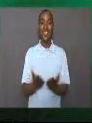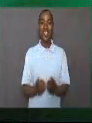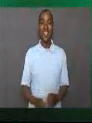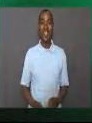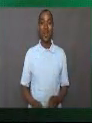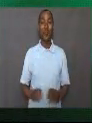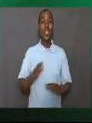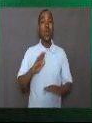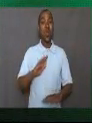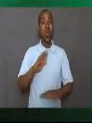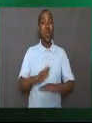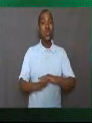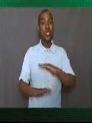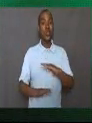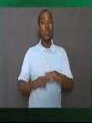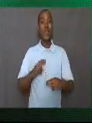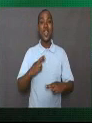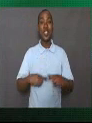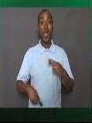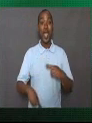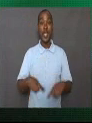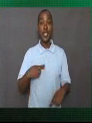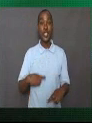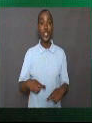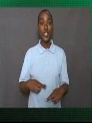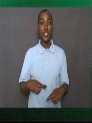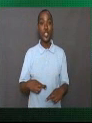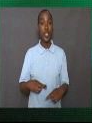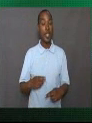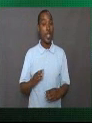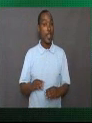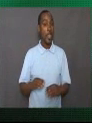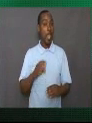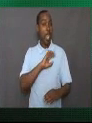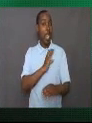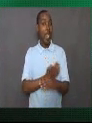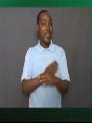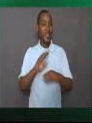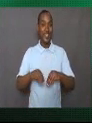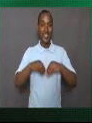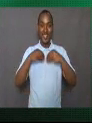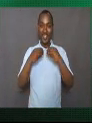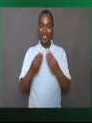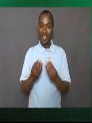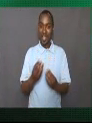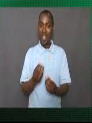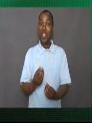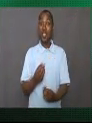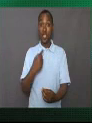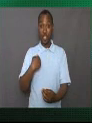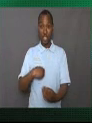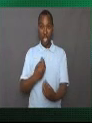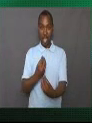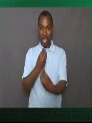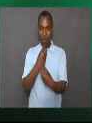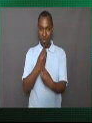The process of respiration releases energy from the food we eat